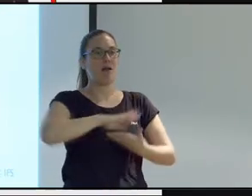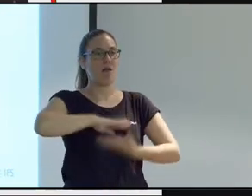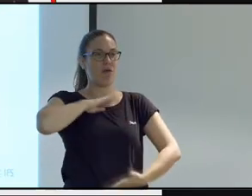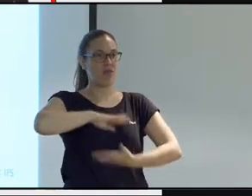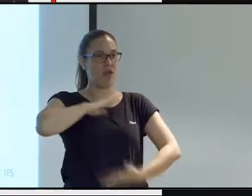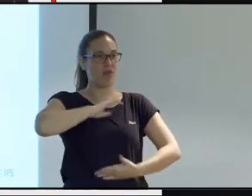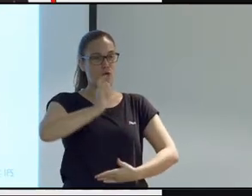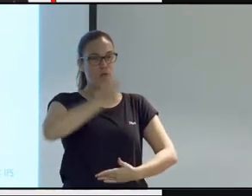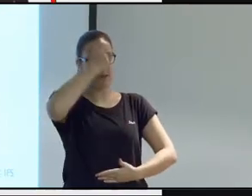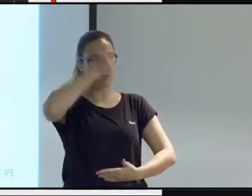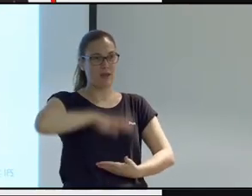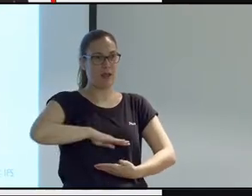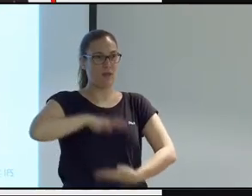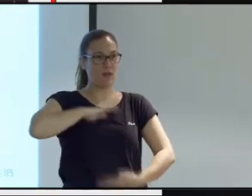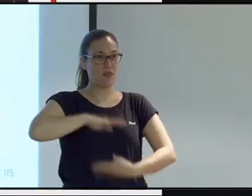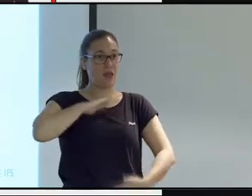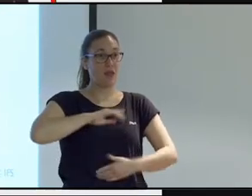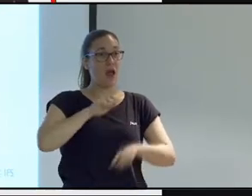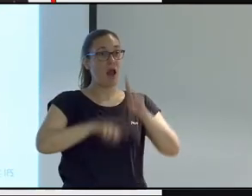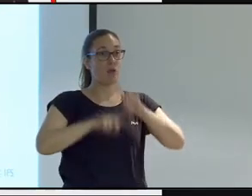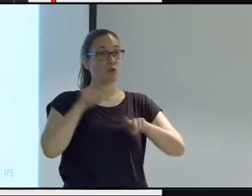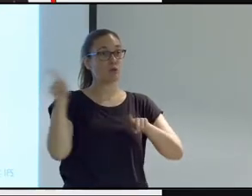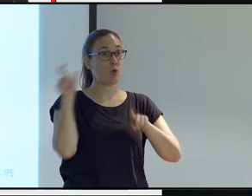of capability, well, many of these bodies